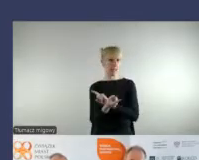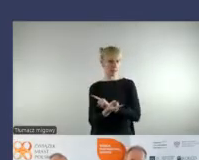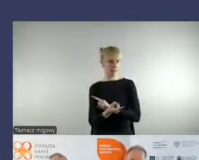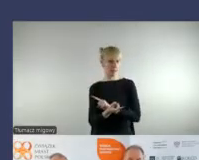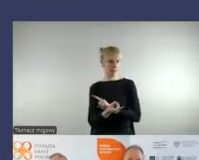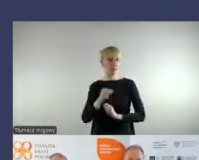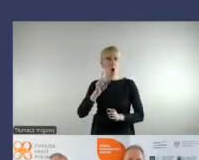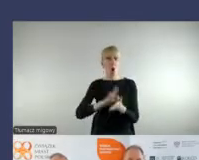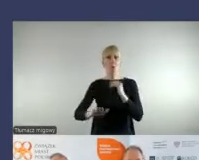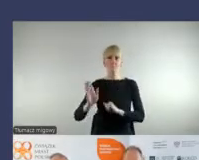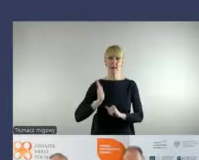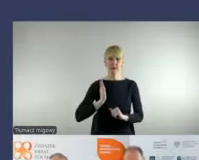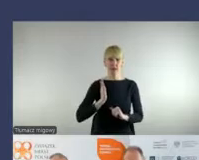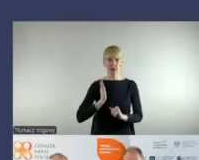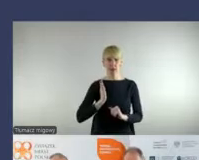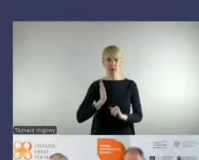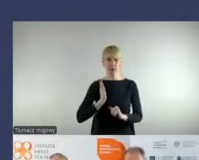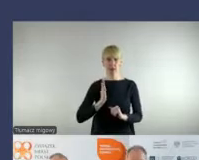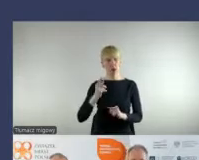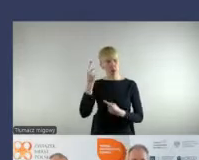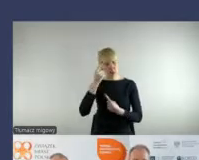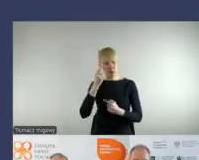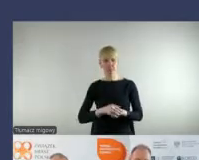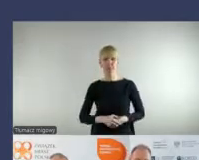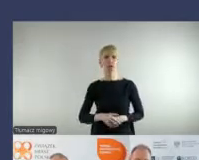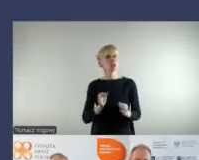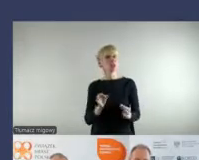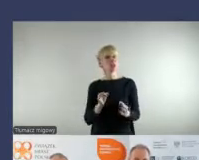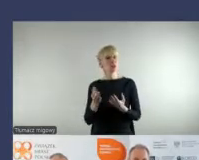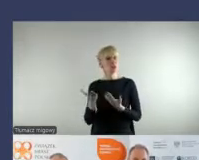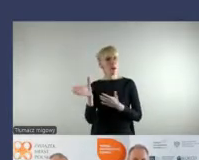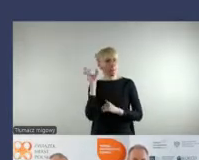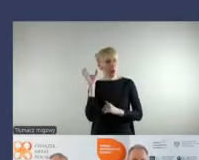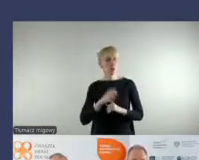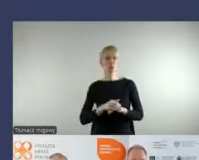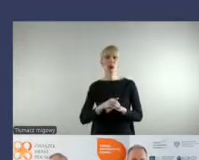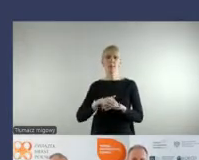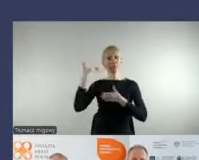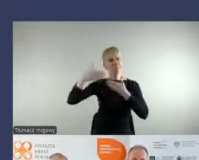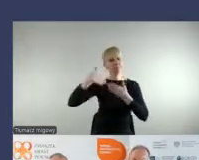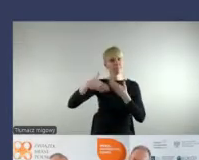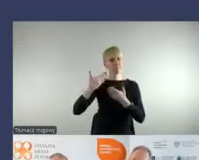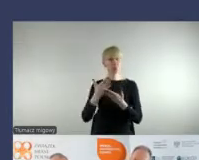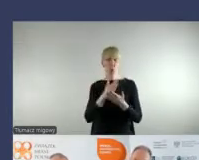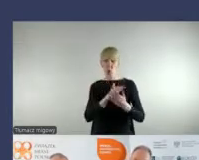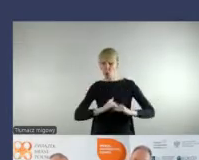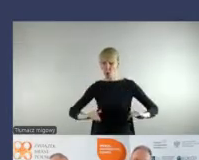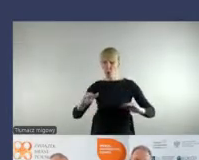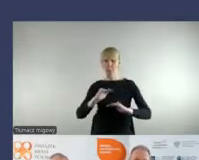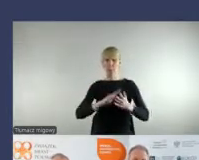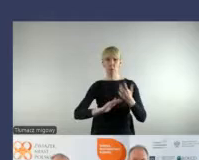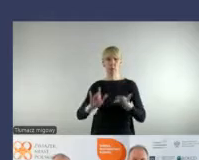on security. In Norway, from Norway, we're going to listen to the